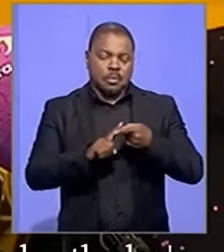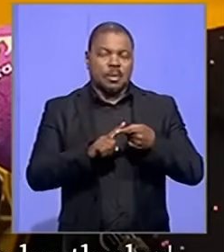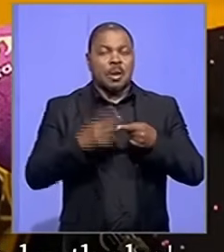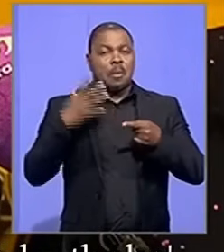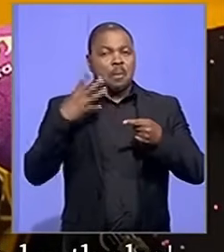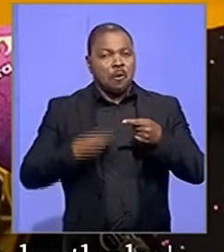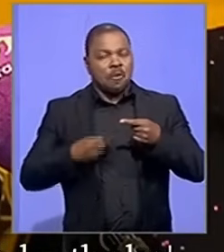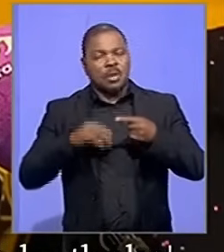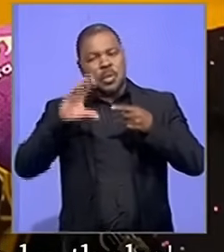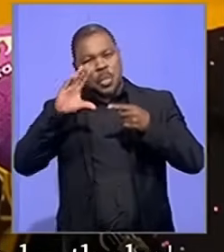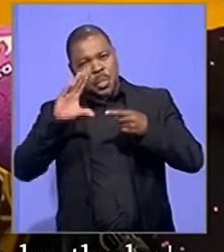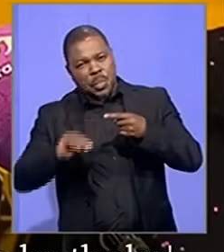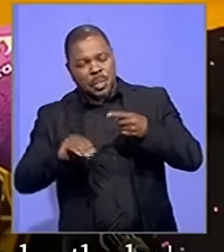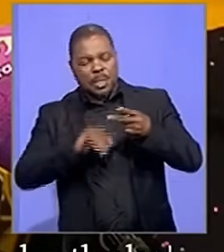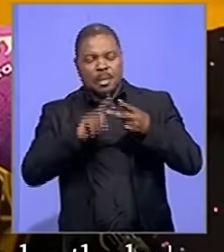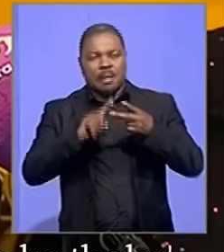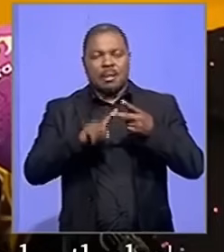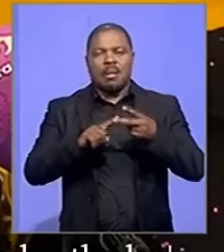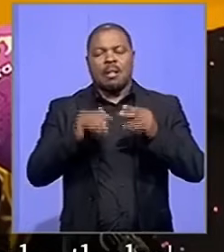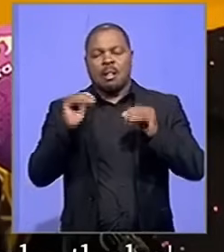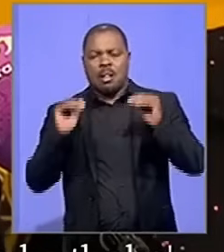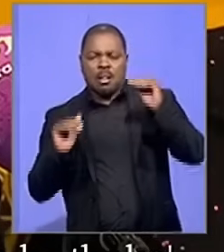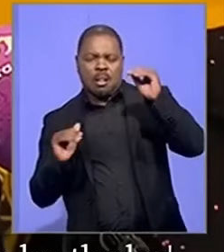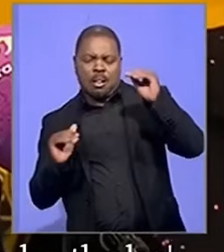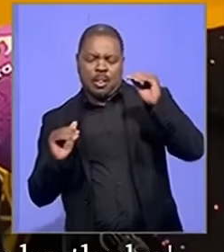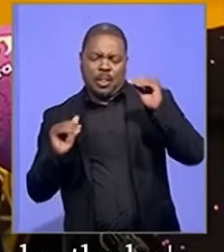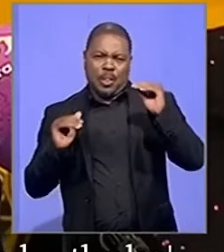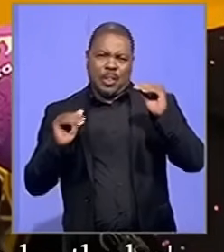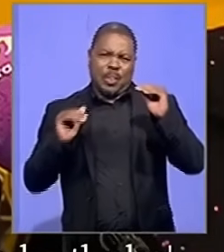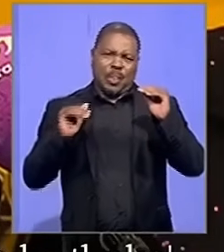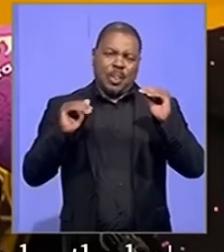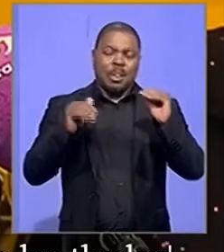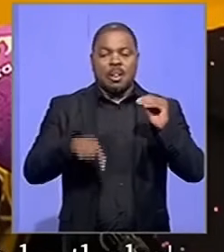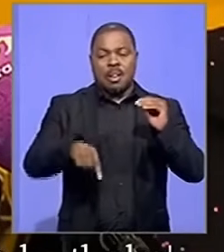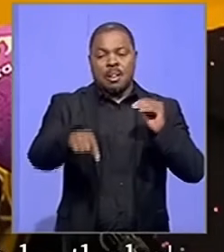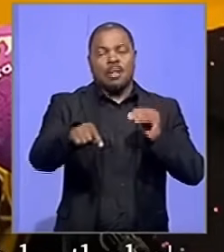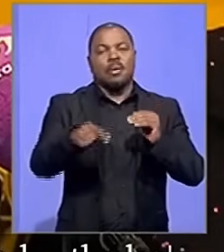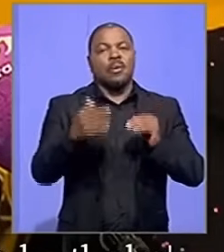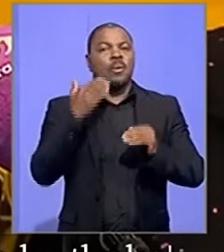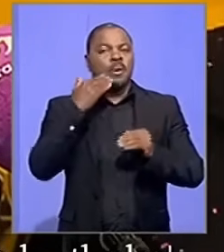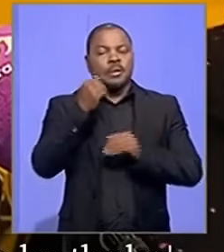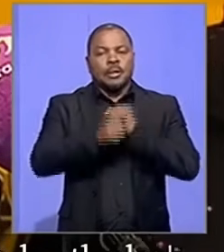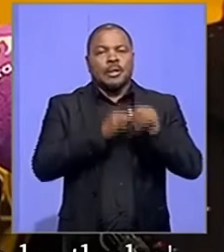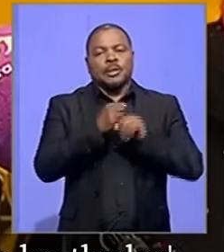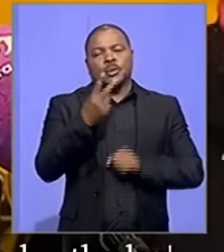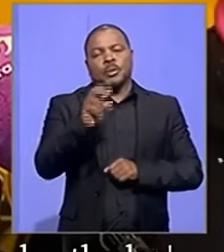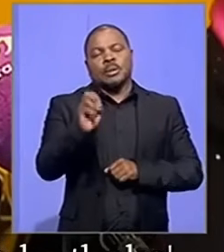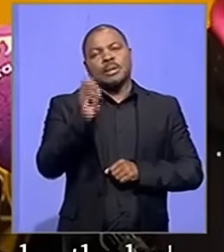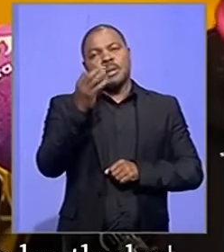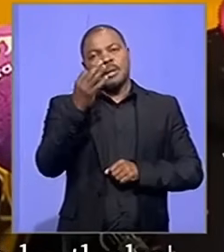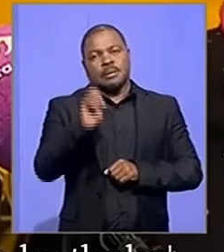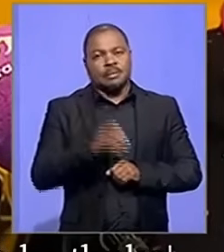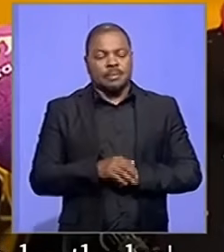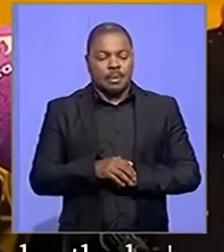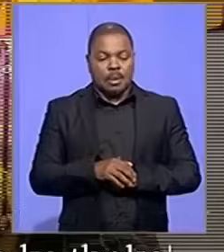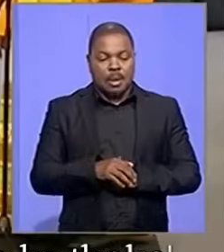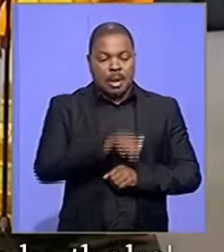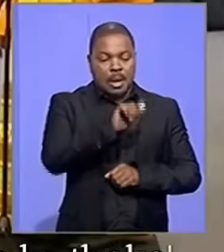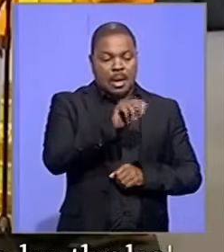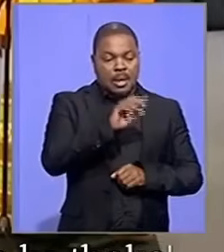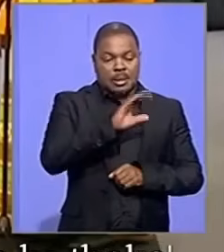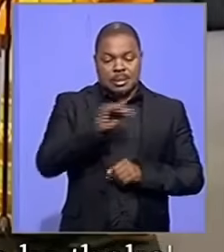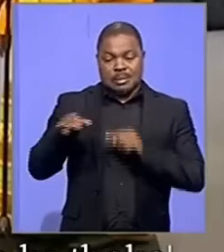and significantly reduce inequality towards 2030. The ANC in the coming days will